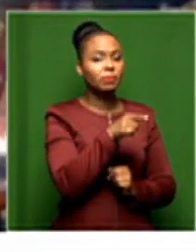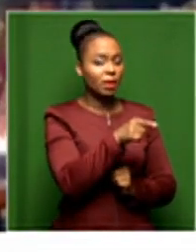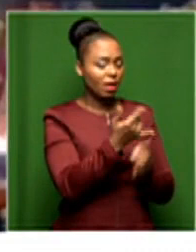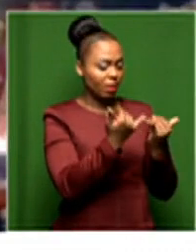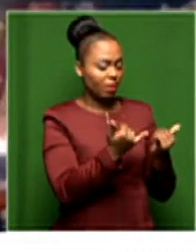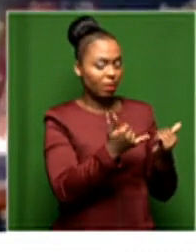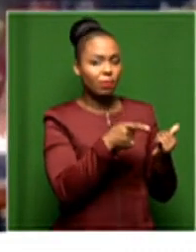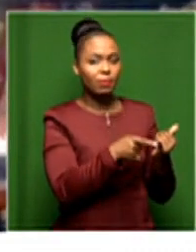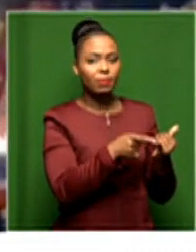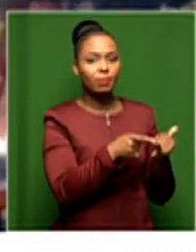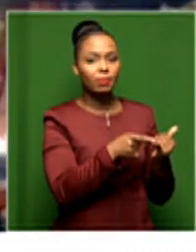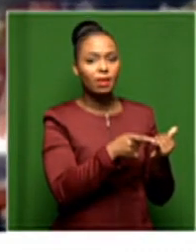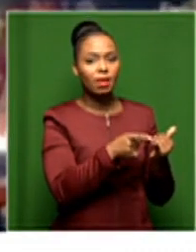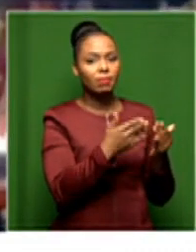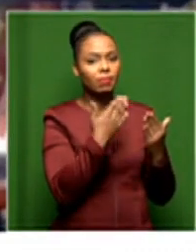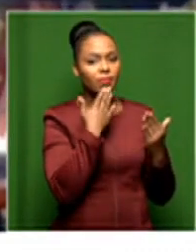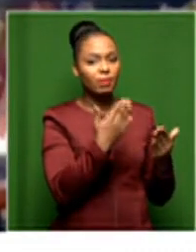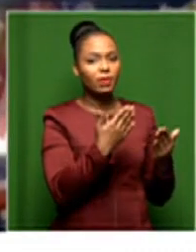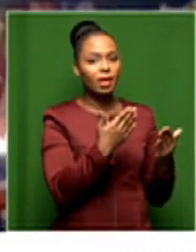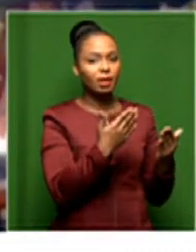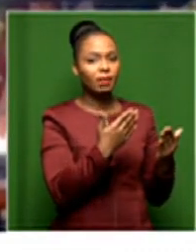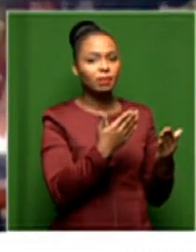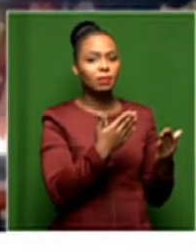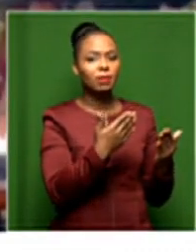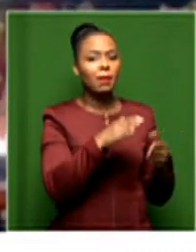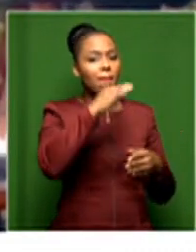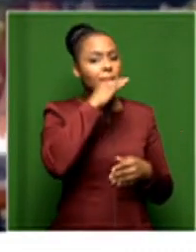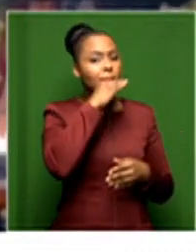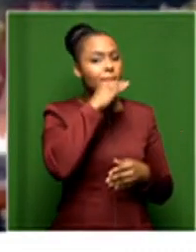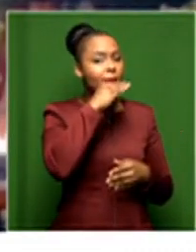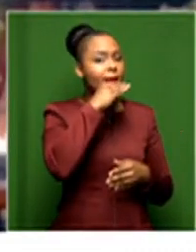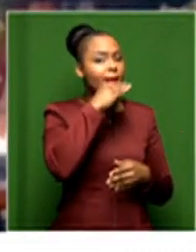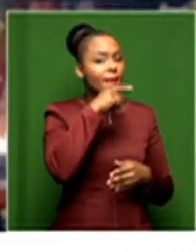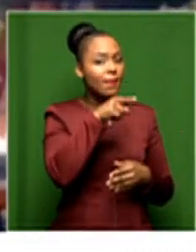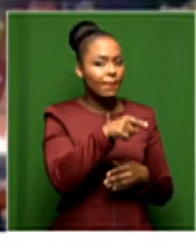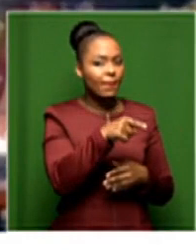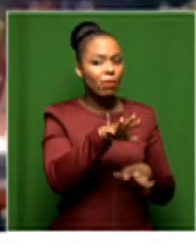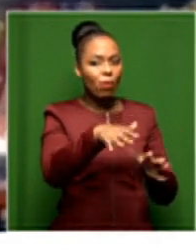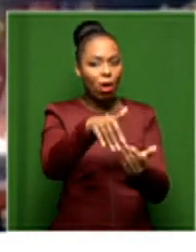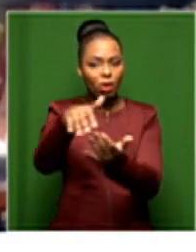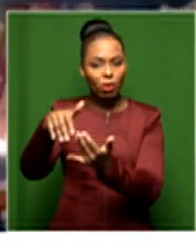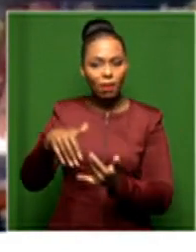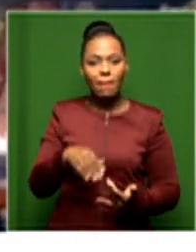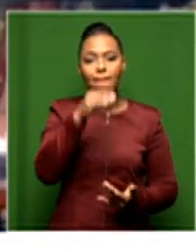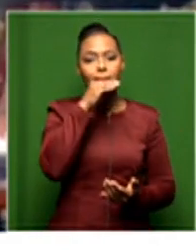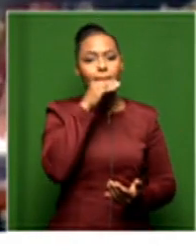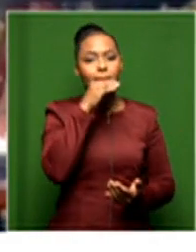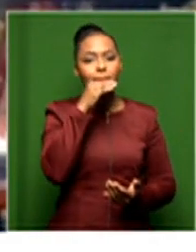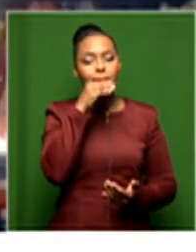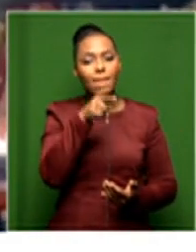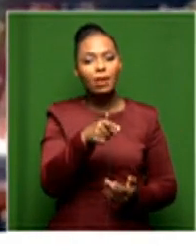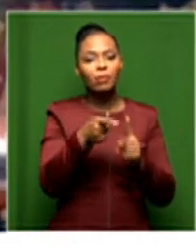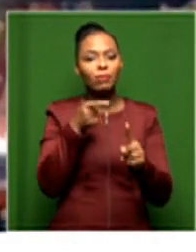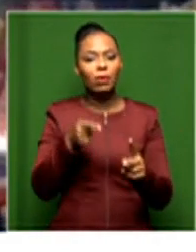guest. So, thank you. We collect plastic scrap out of the environment from various sources like